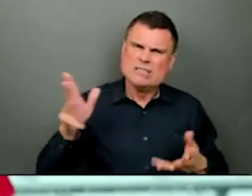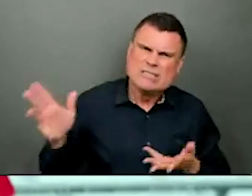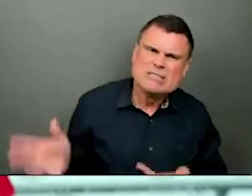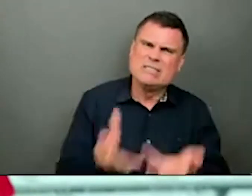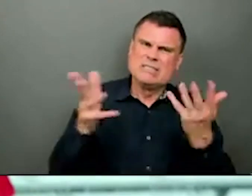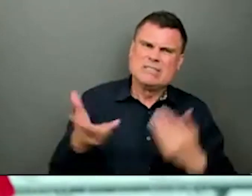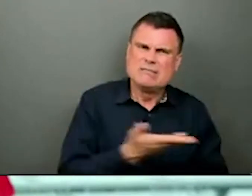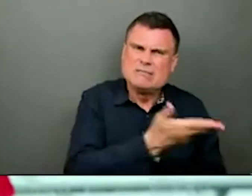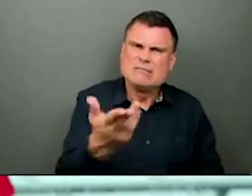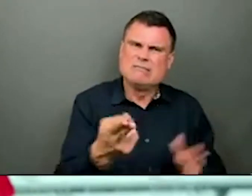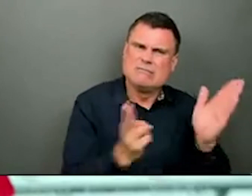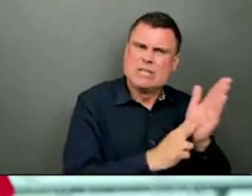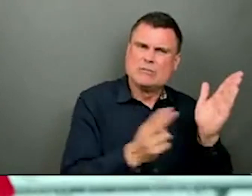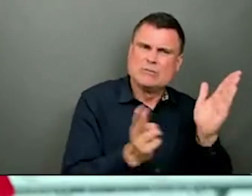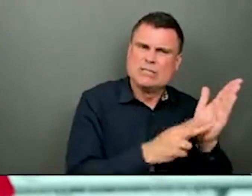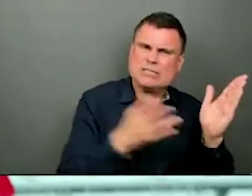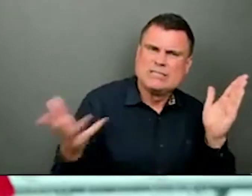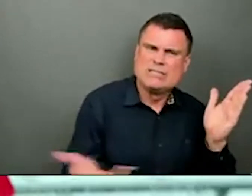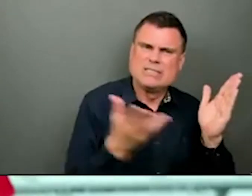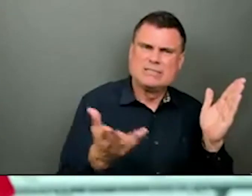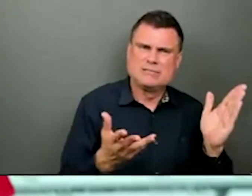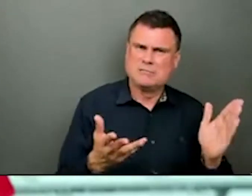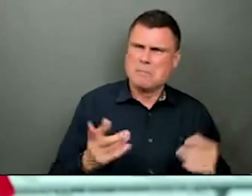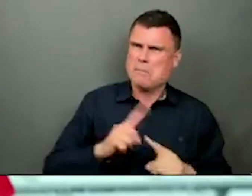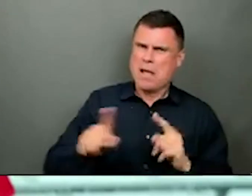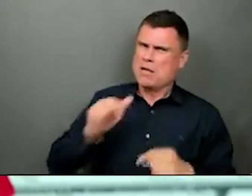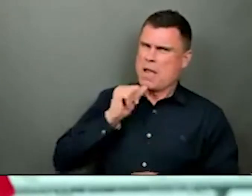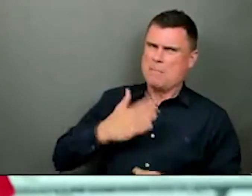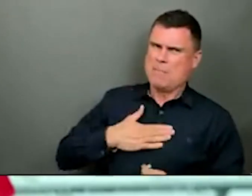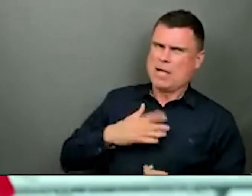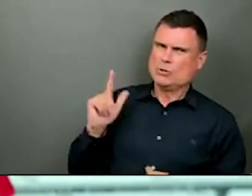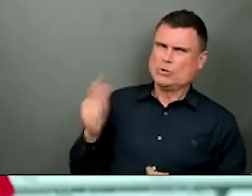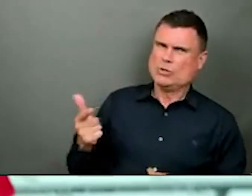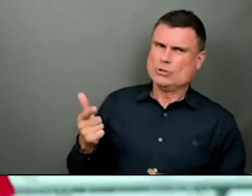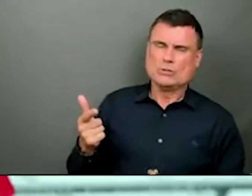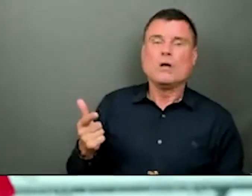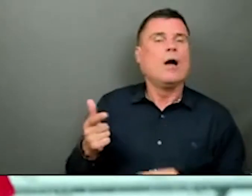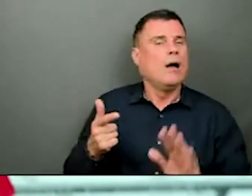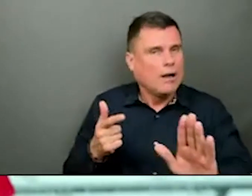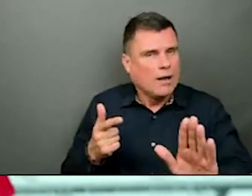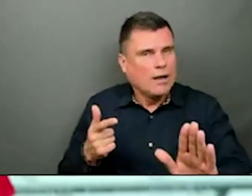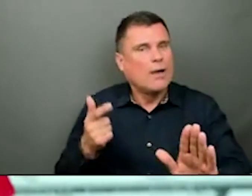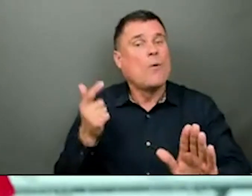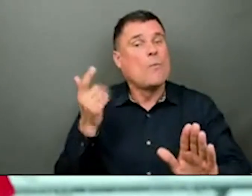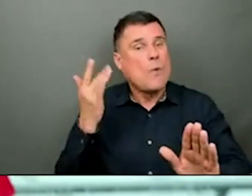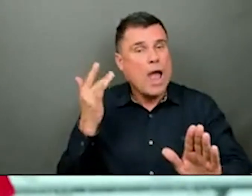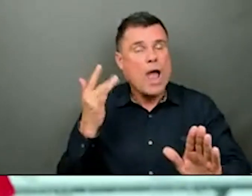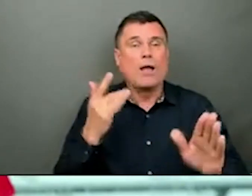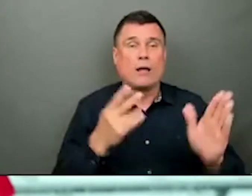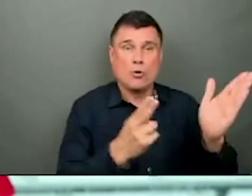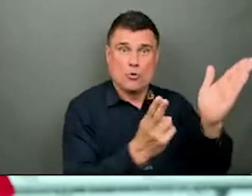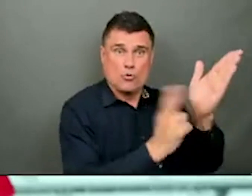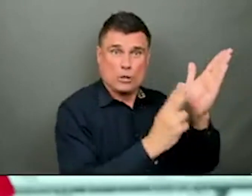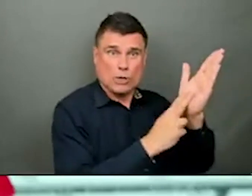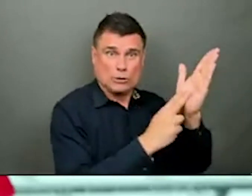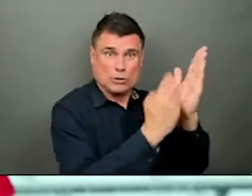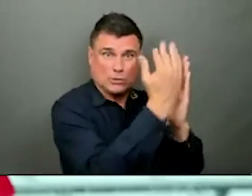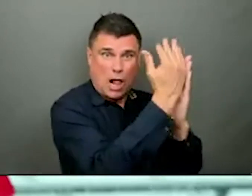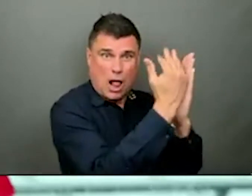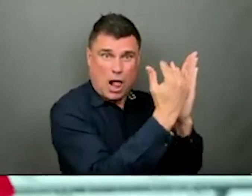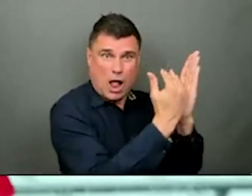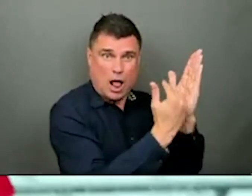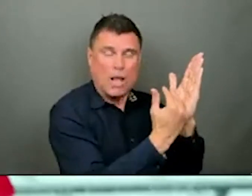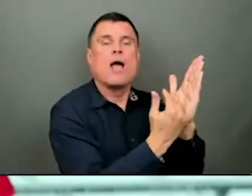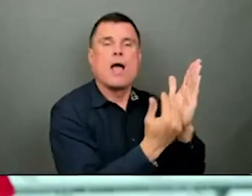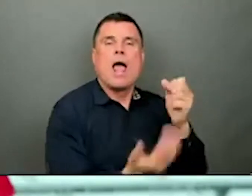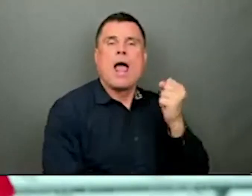as well. But right now, the most efficient way for all of us is to register, to get booked, and then we know exactly